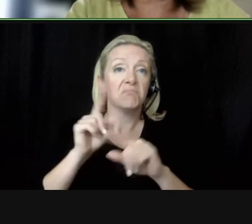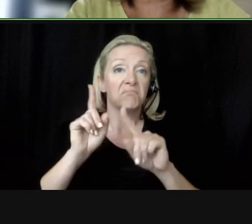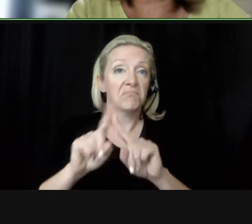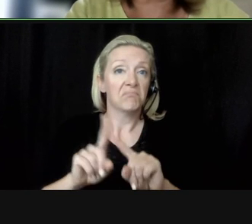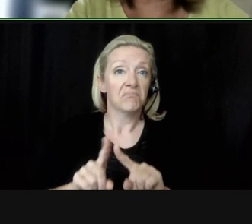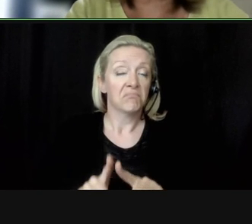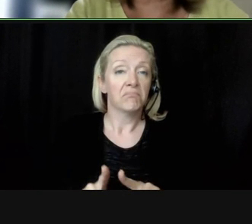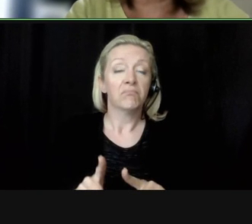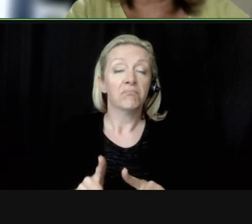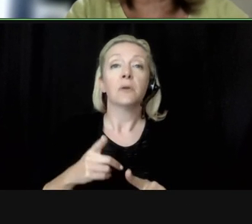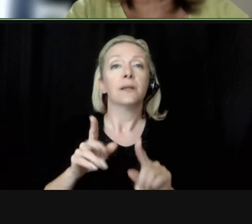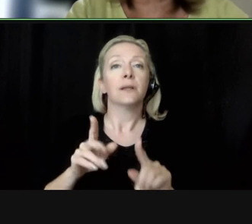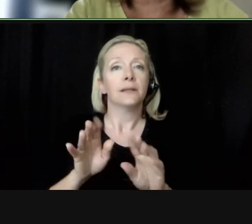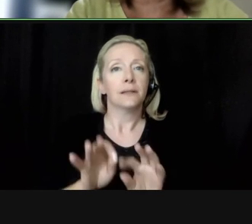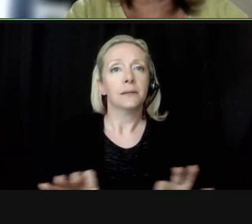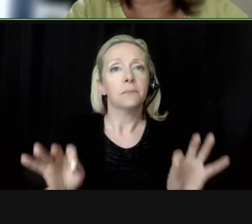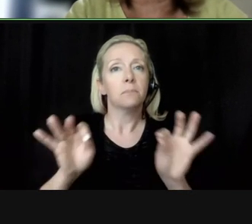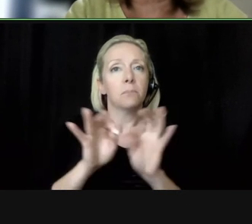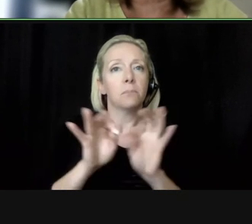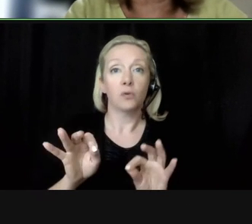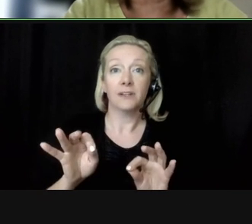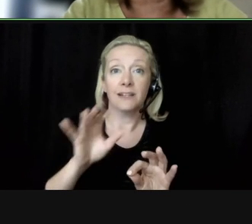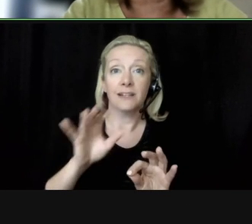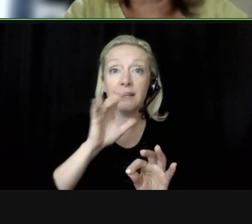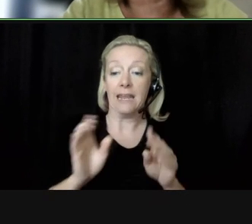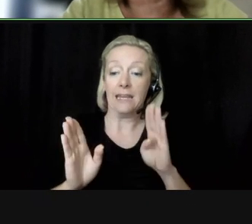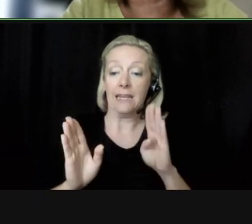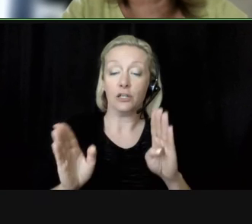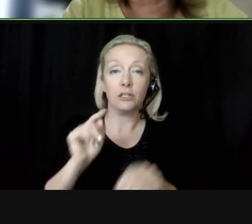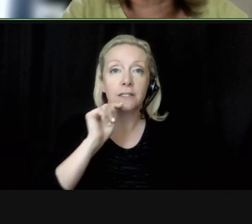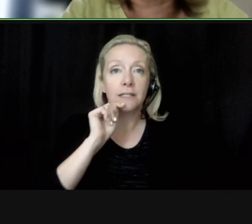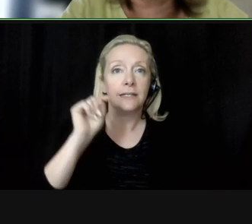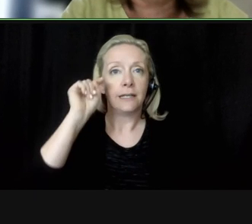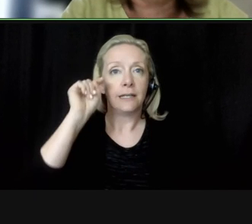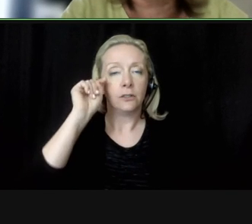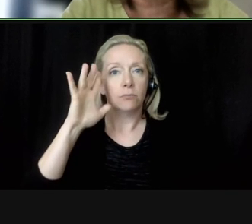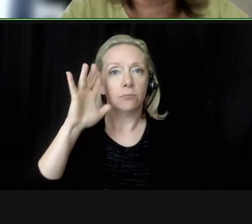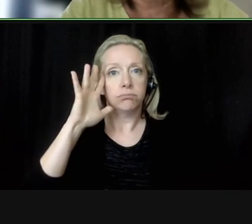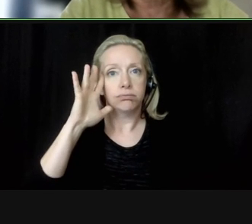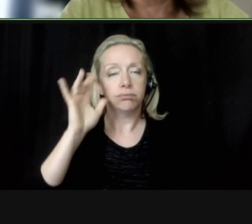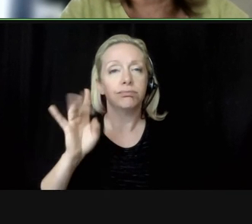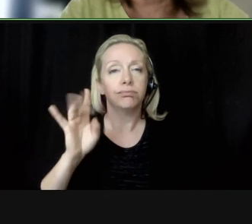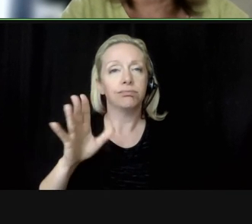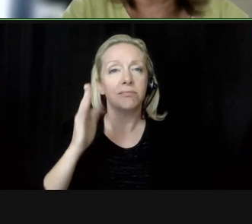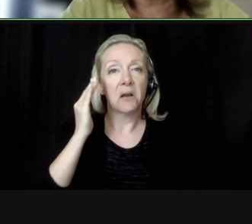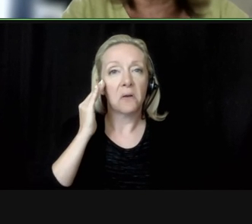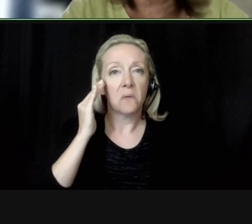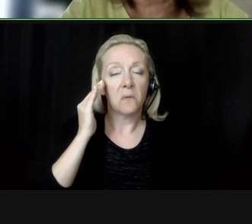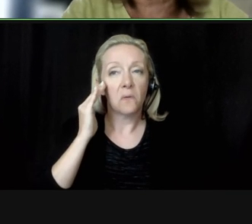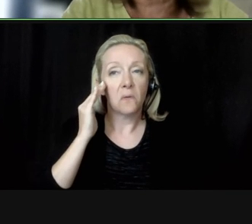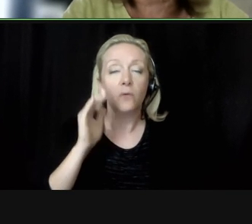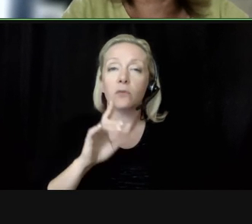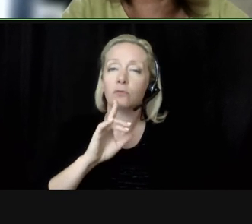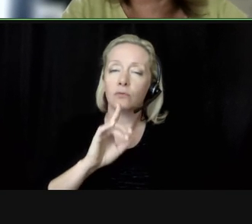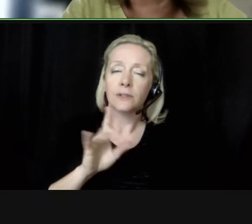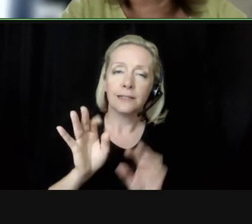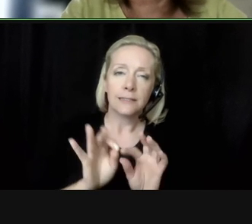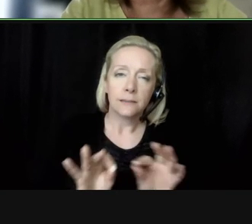a disability or not. The teen years are ones that all parents wish that they could get through with no problems. And it's really